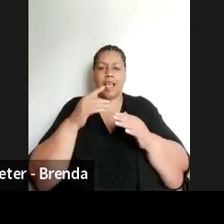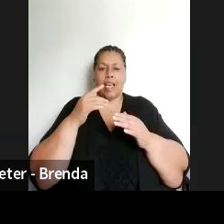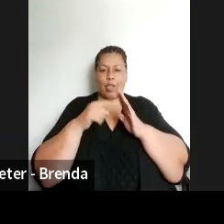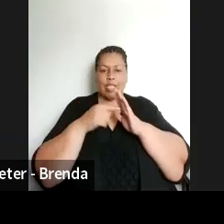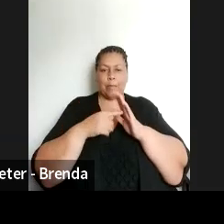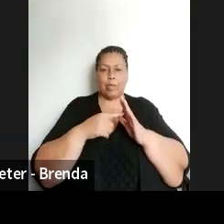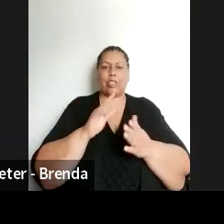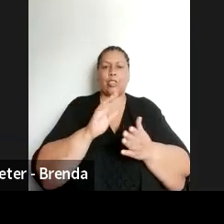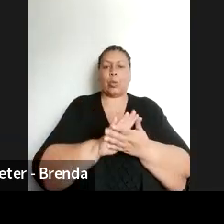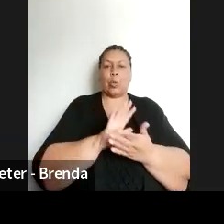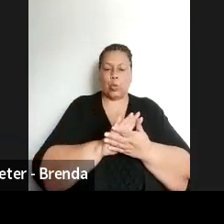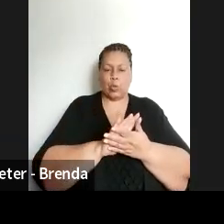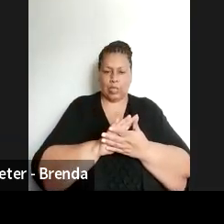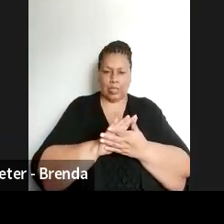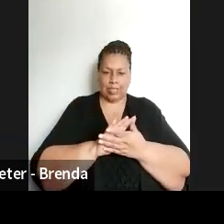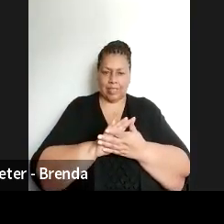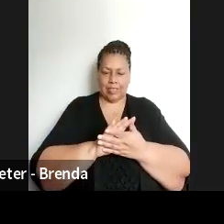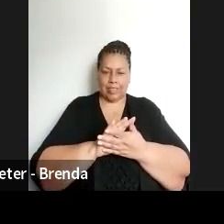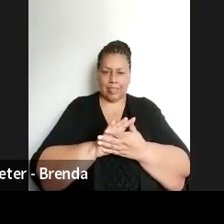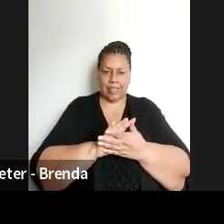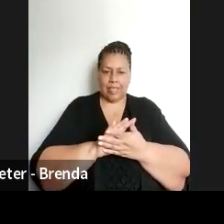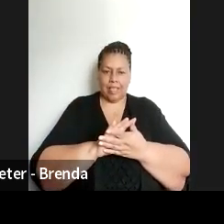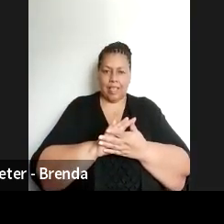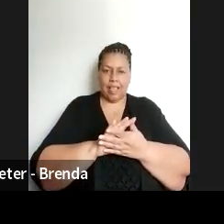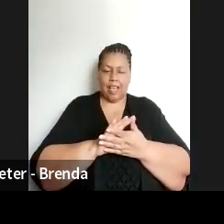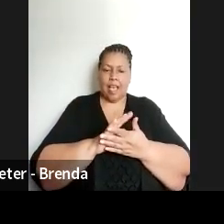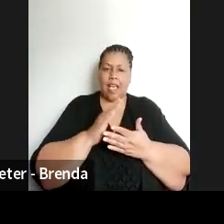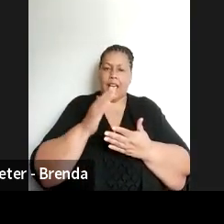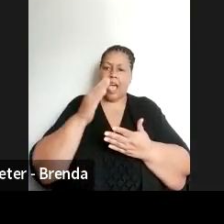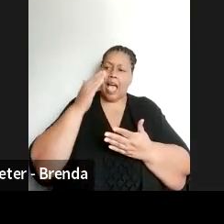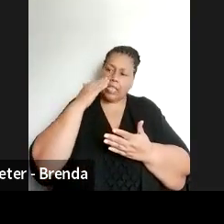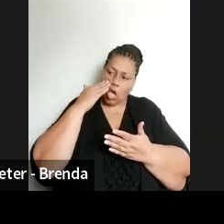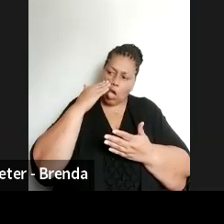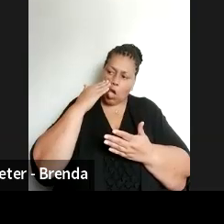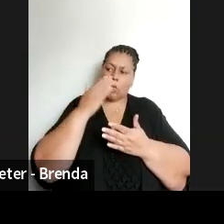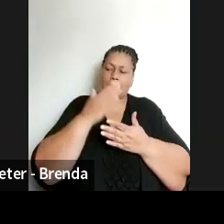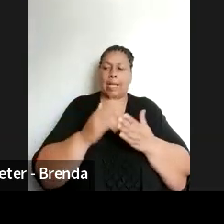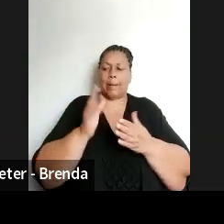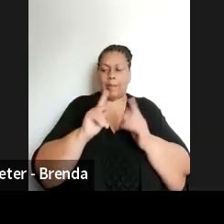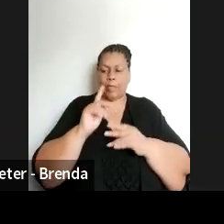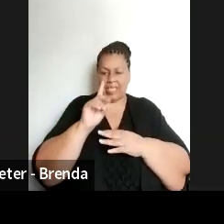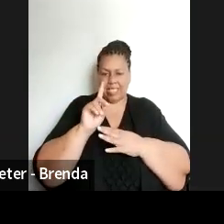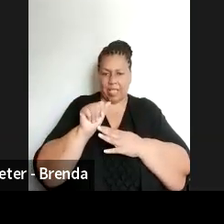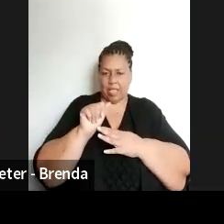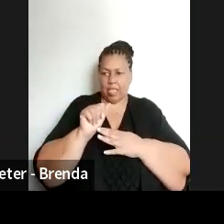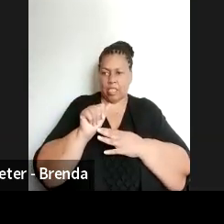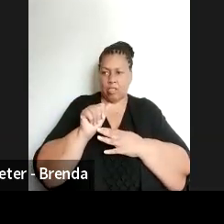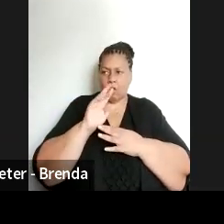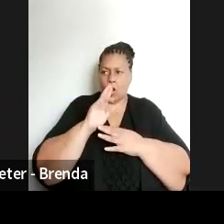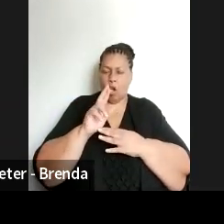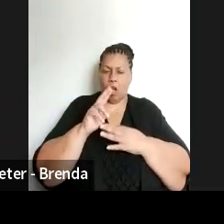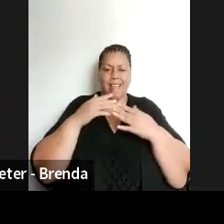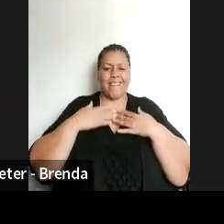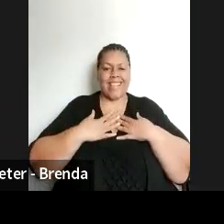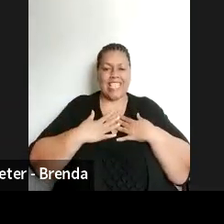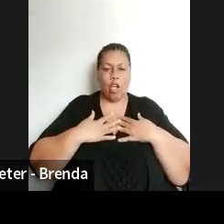Like, let's say I know some people's disabilities are a physical